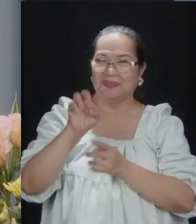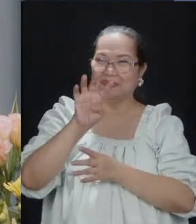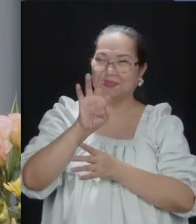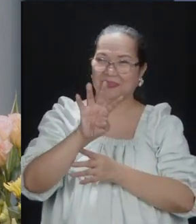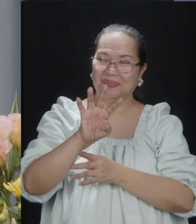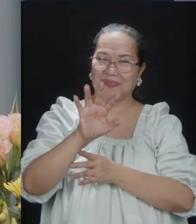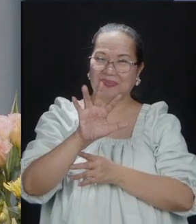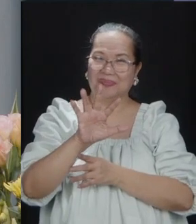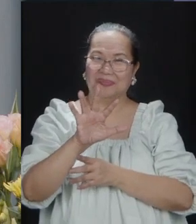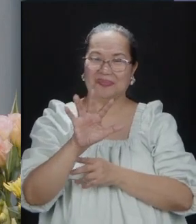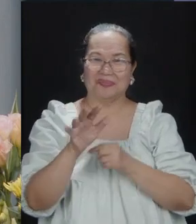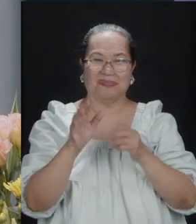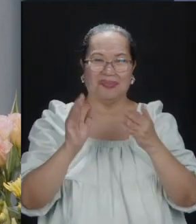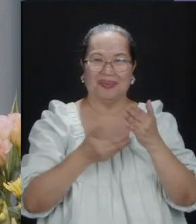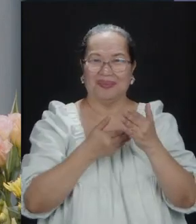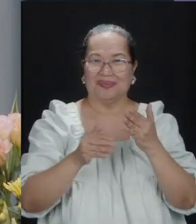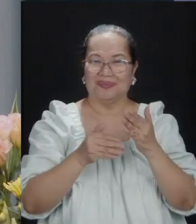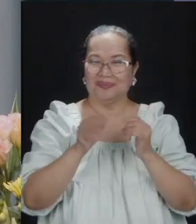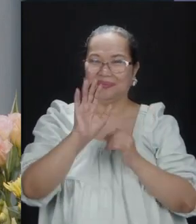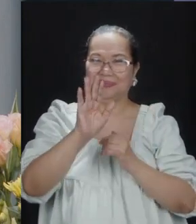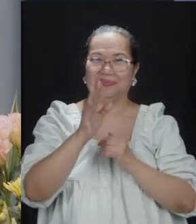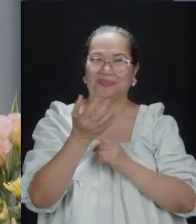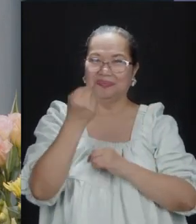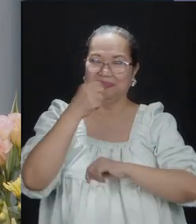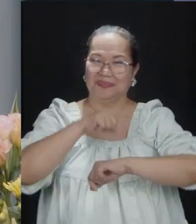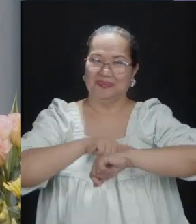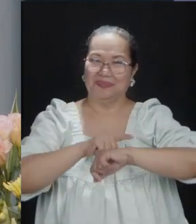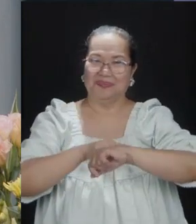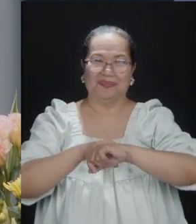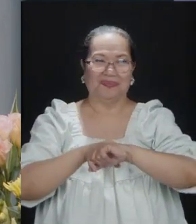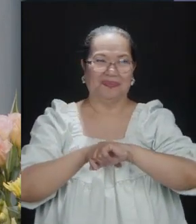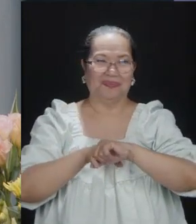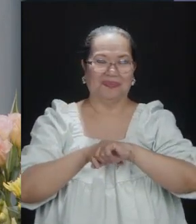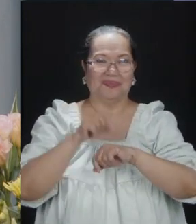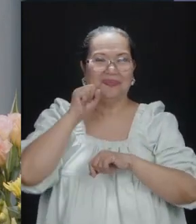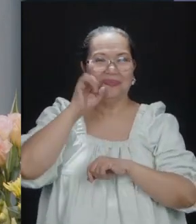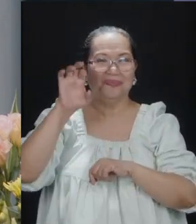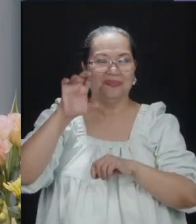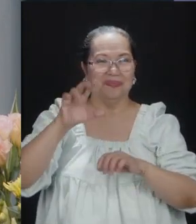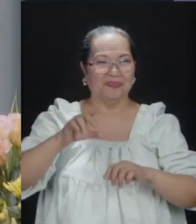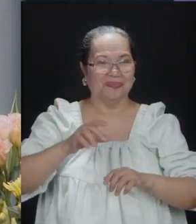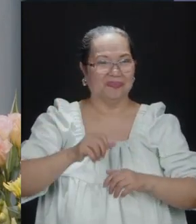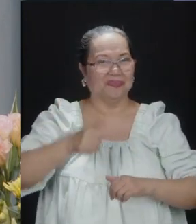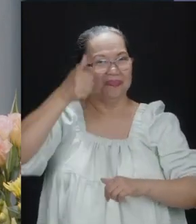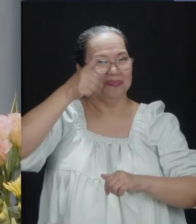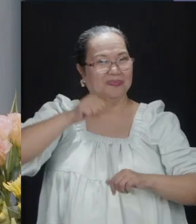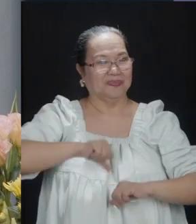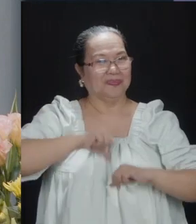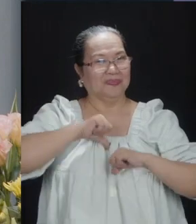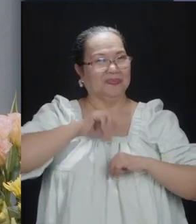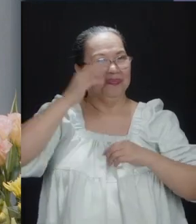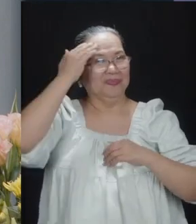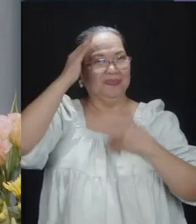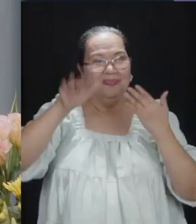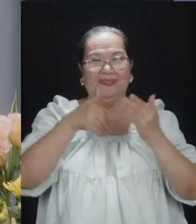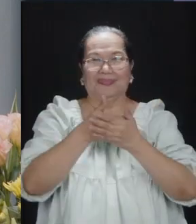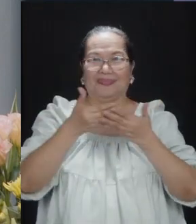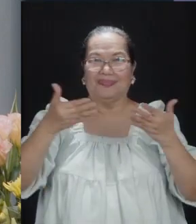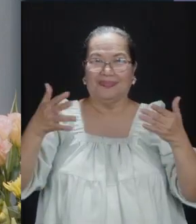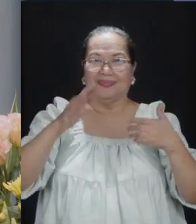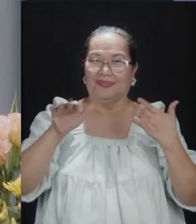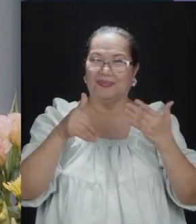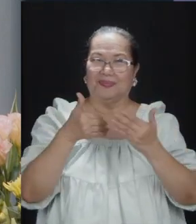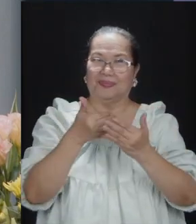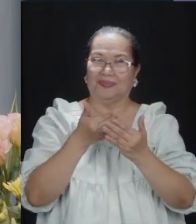this song in your own time. She warned the proud because God knows all things and